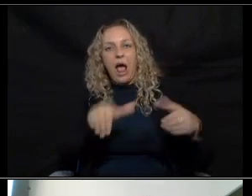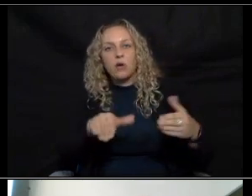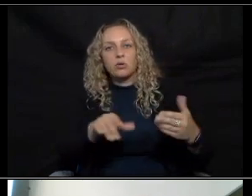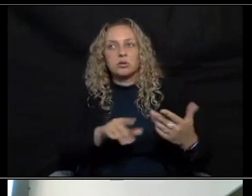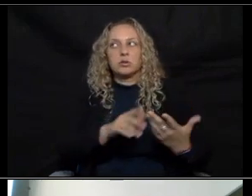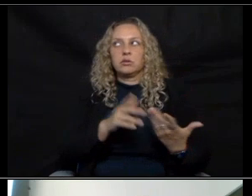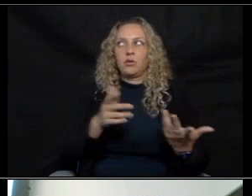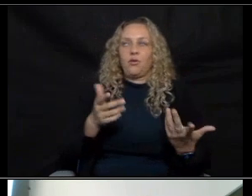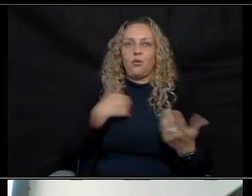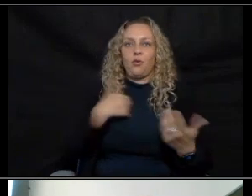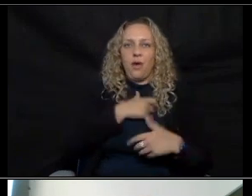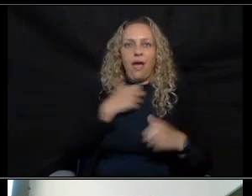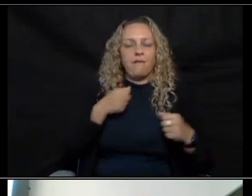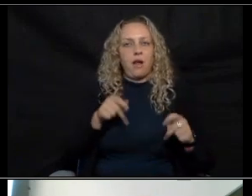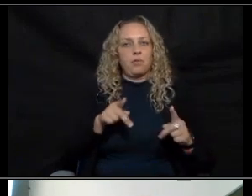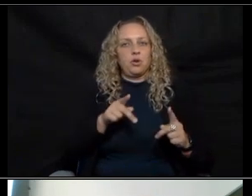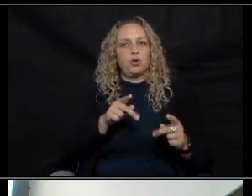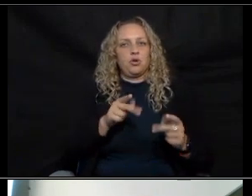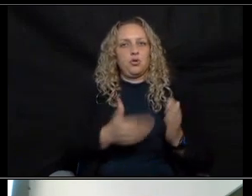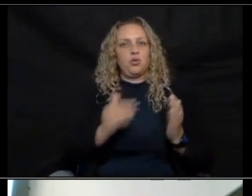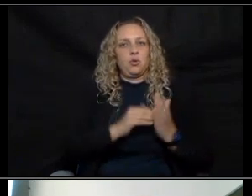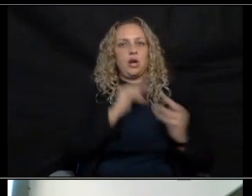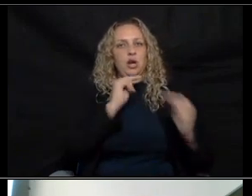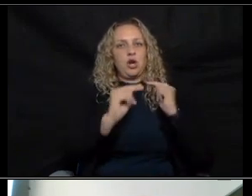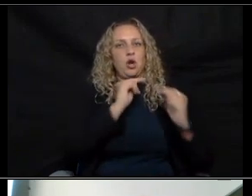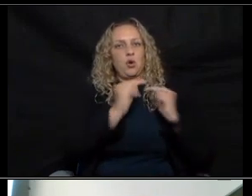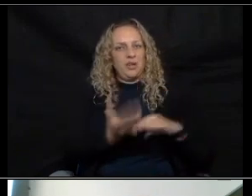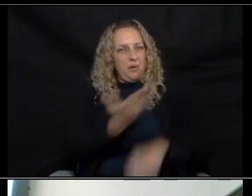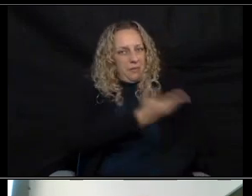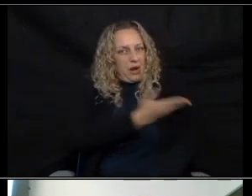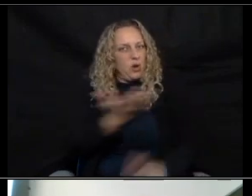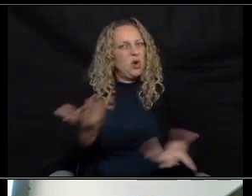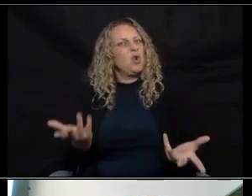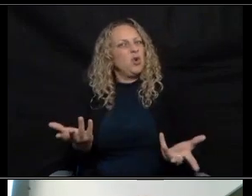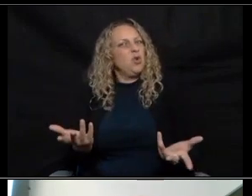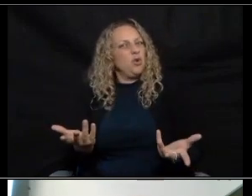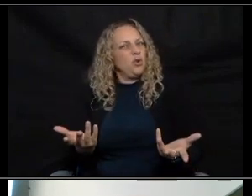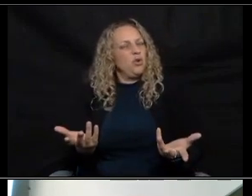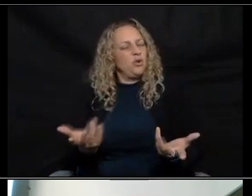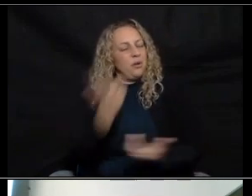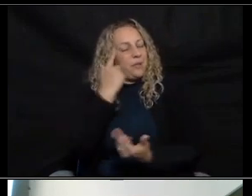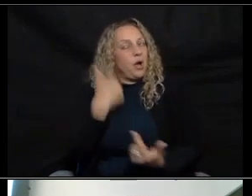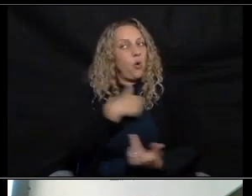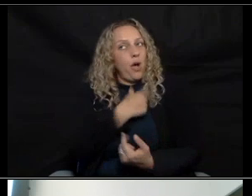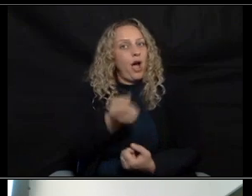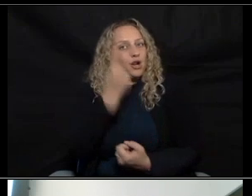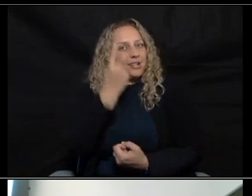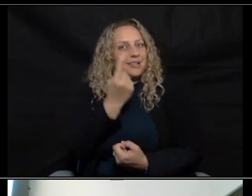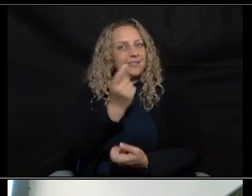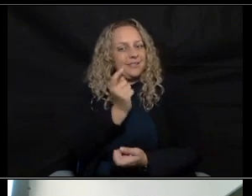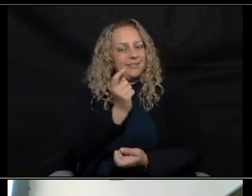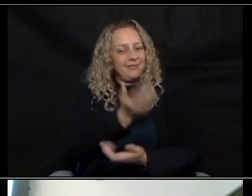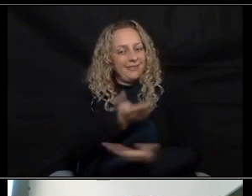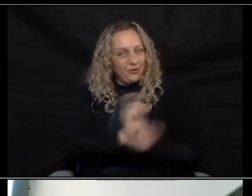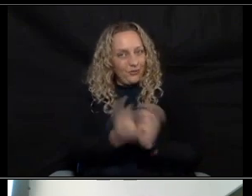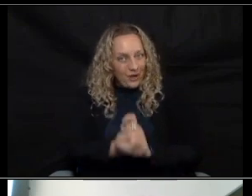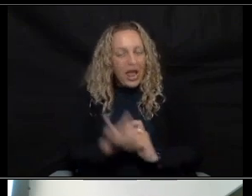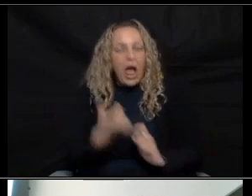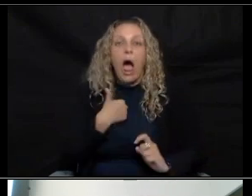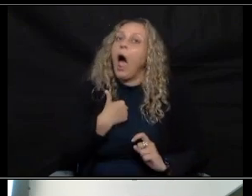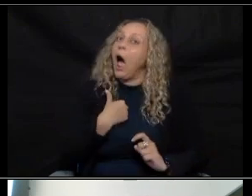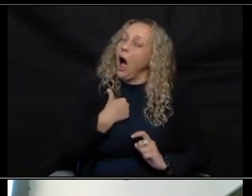opportunity to renegotiate the contract to make things better, because we understand that things have changed, I'm